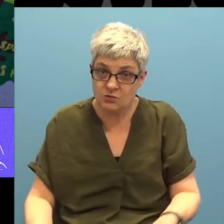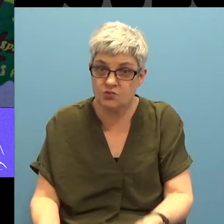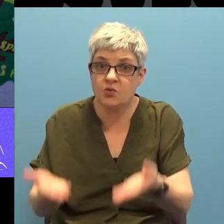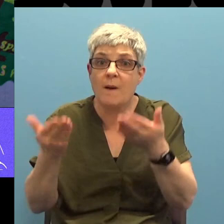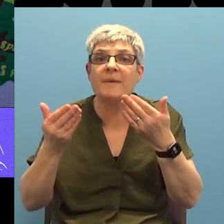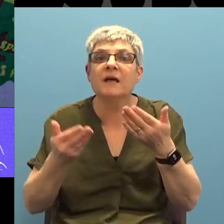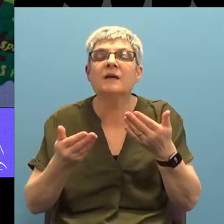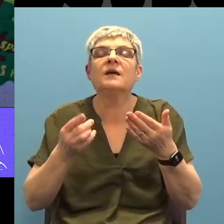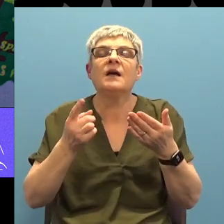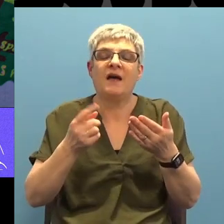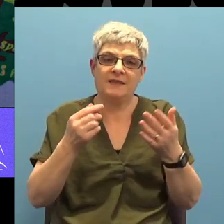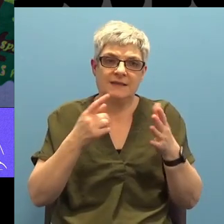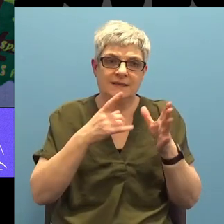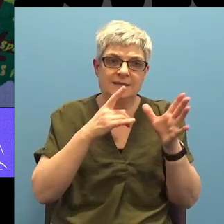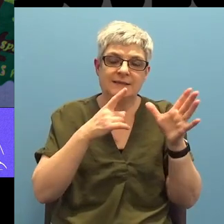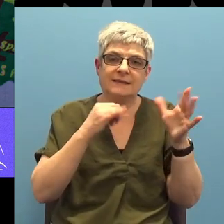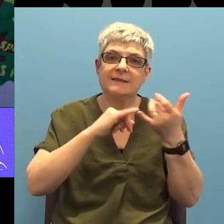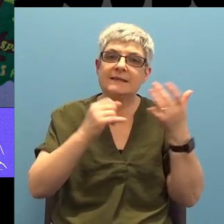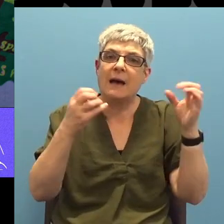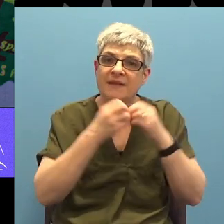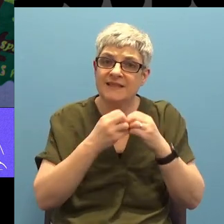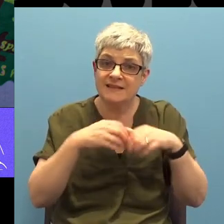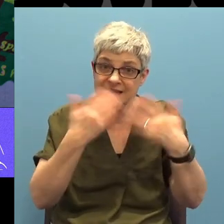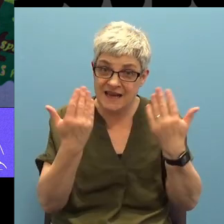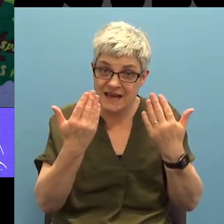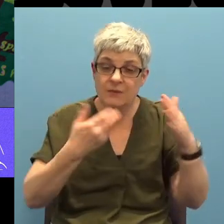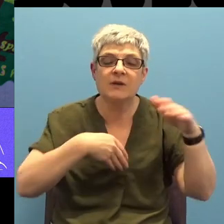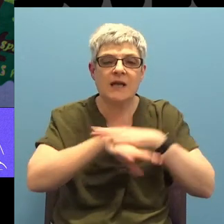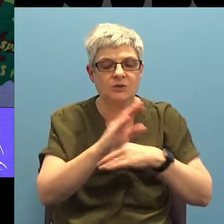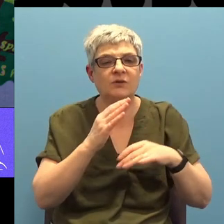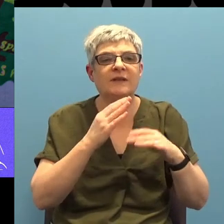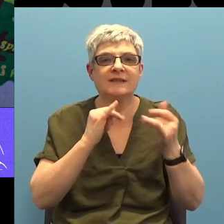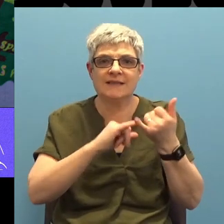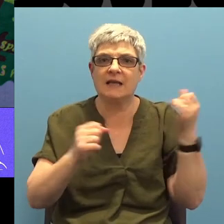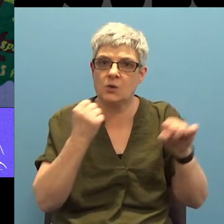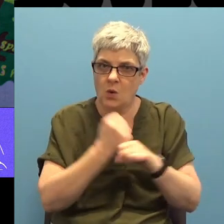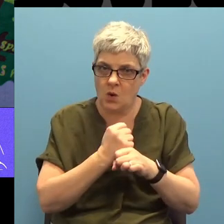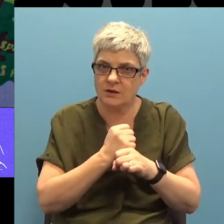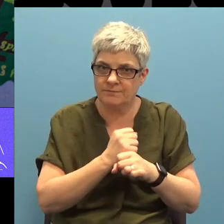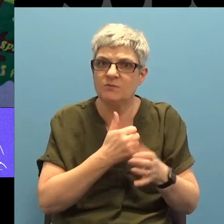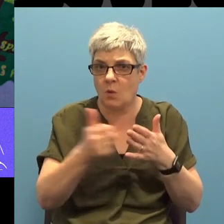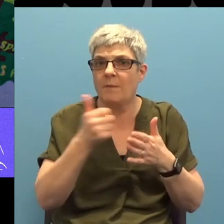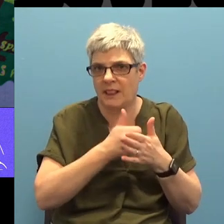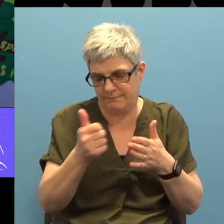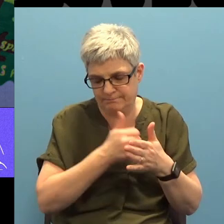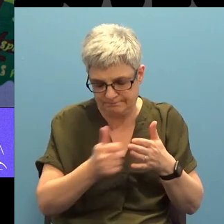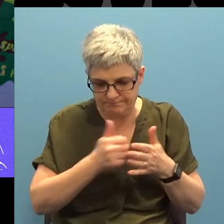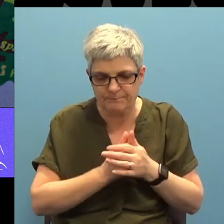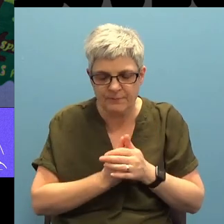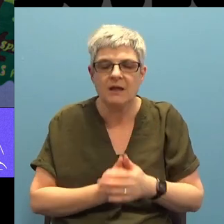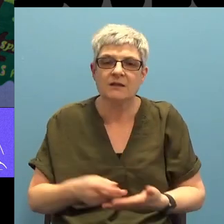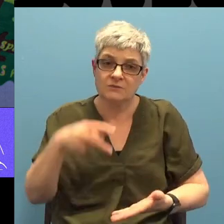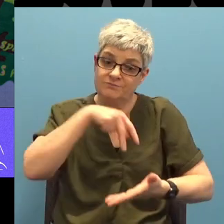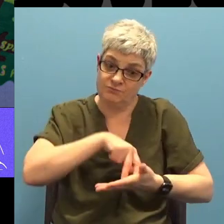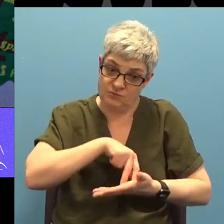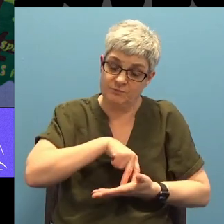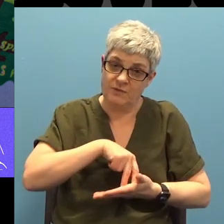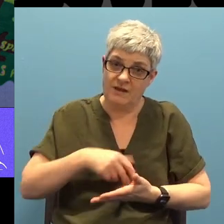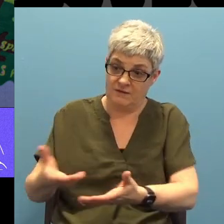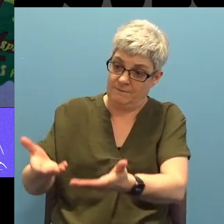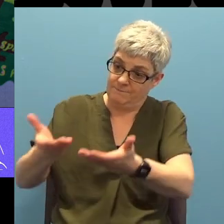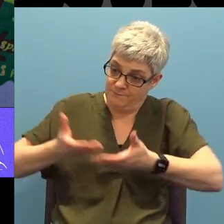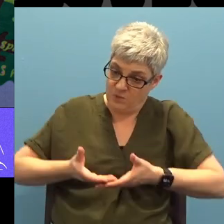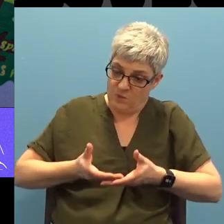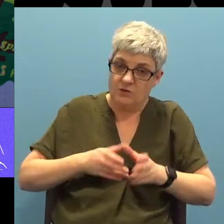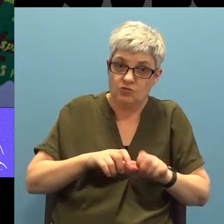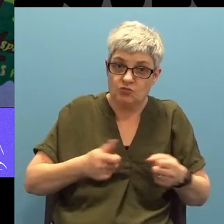and on the Sabbath day he went into the synagogue, as was his custom. He stood up to read, and the scroll of the prophet Isaiah was